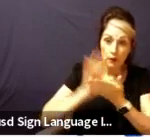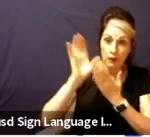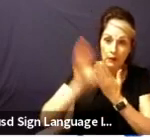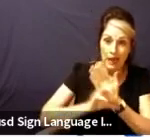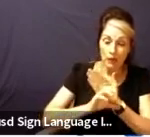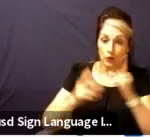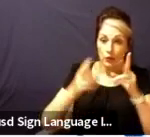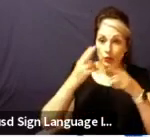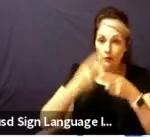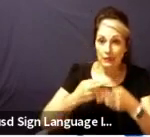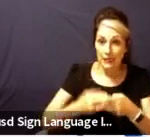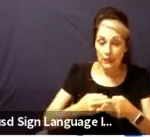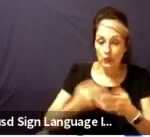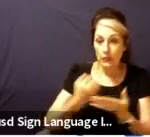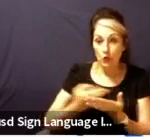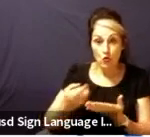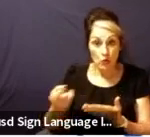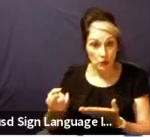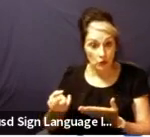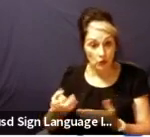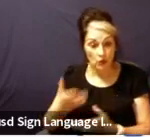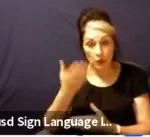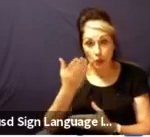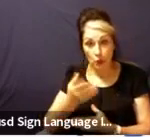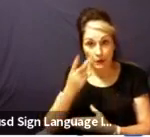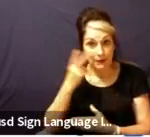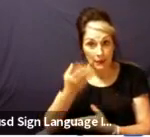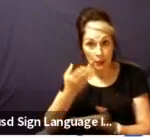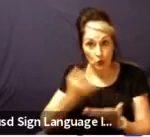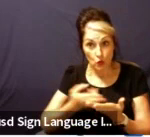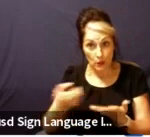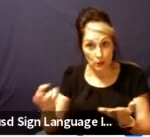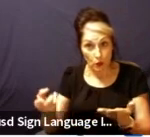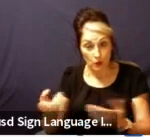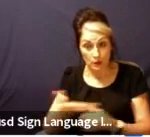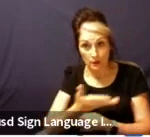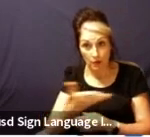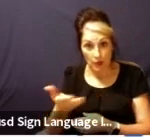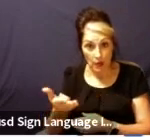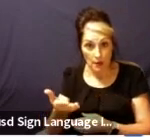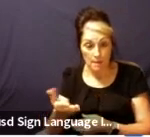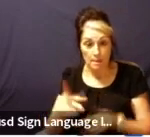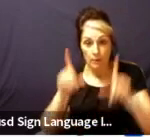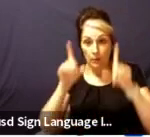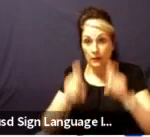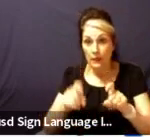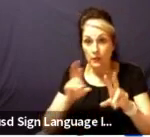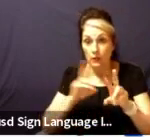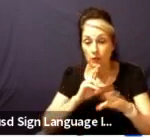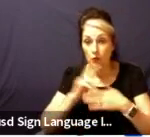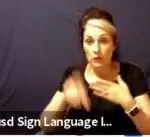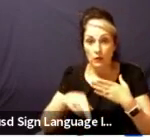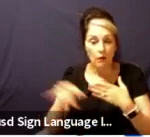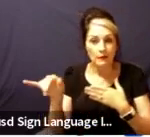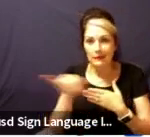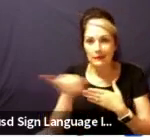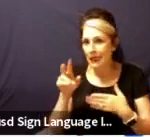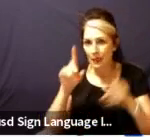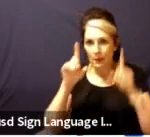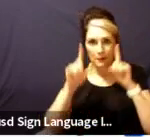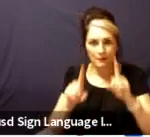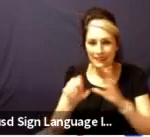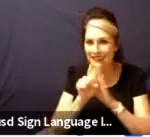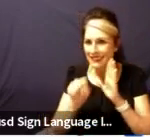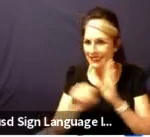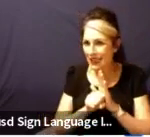any resources, it will be some resources there. The test results, that same test, state